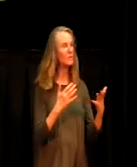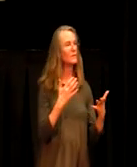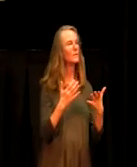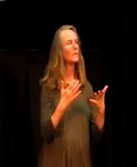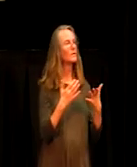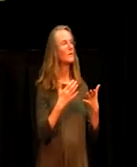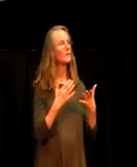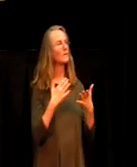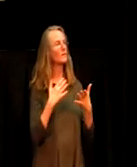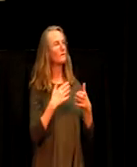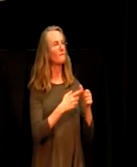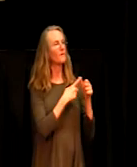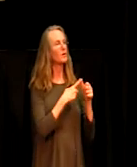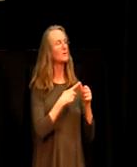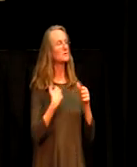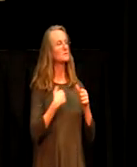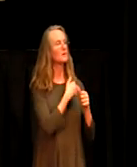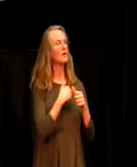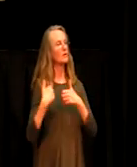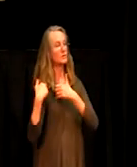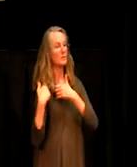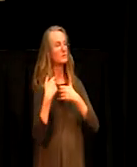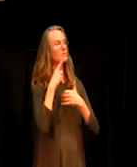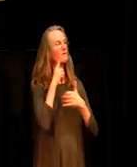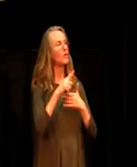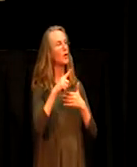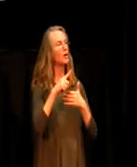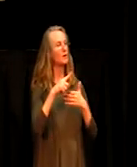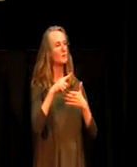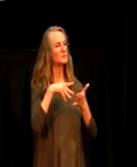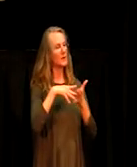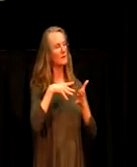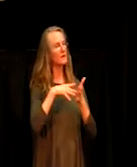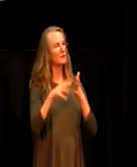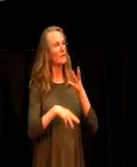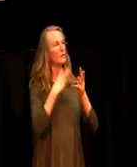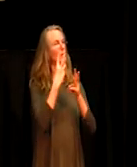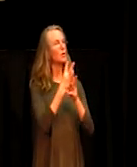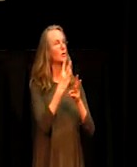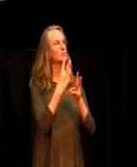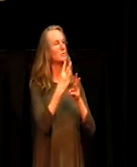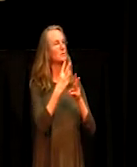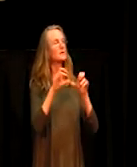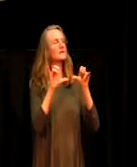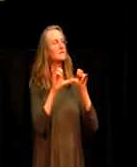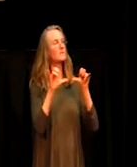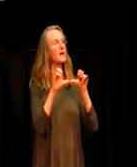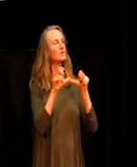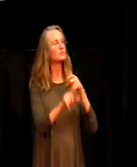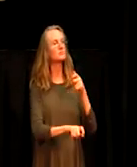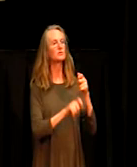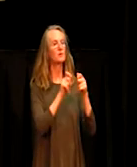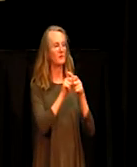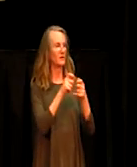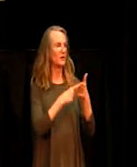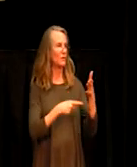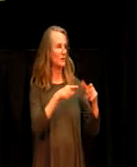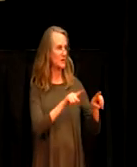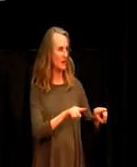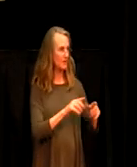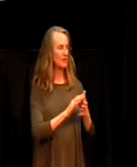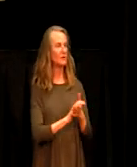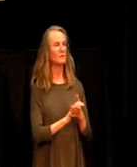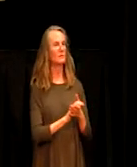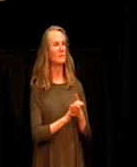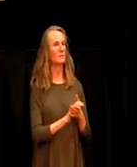our first job as global scientists is simply to measure accurately what's happening. The